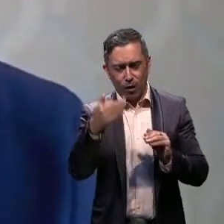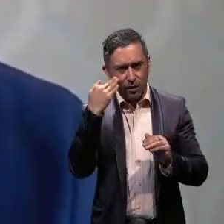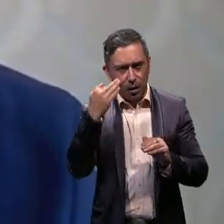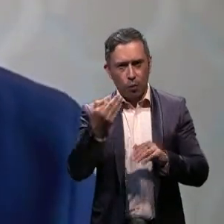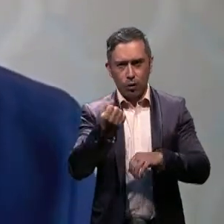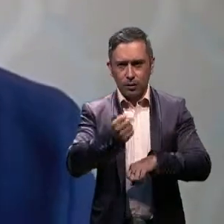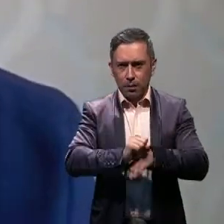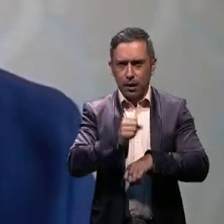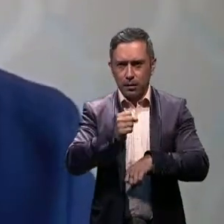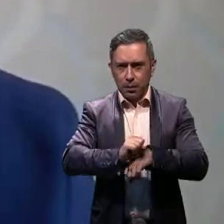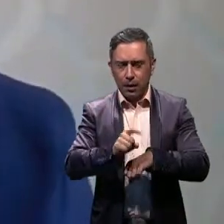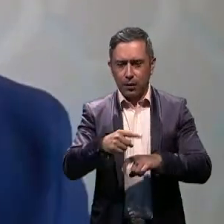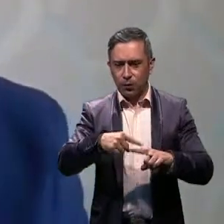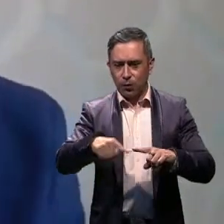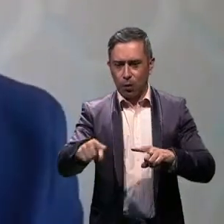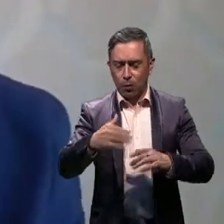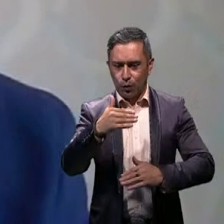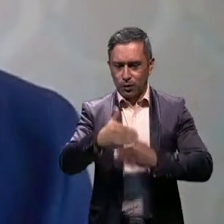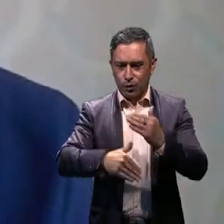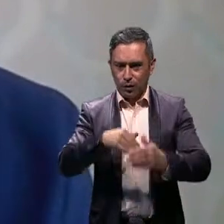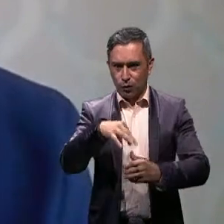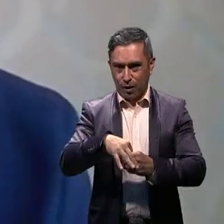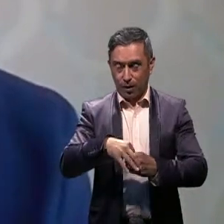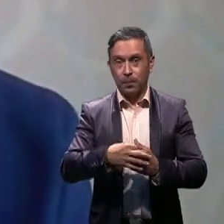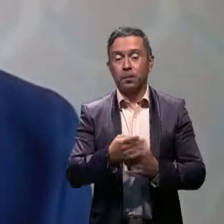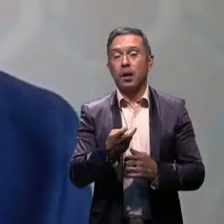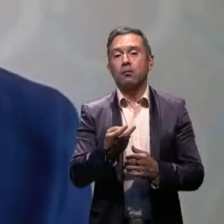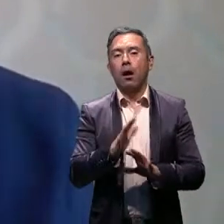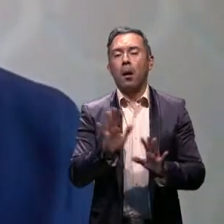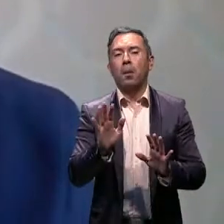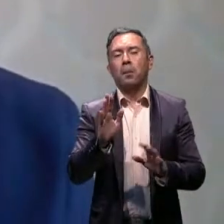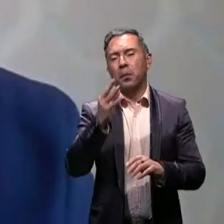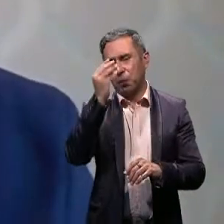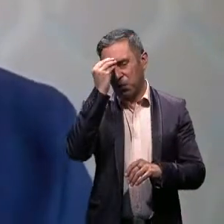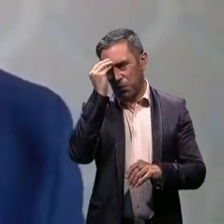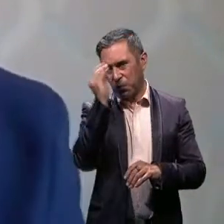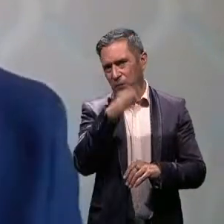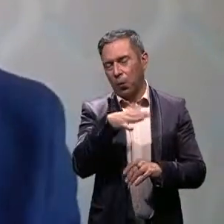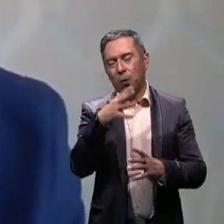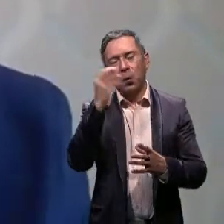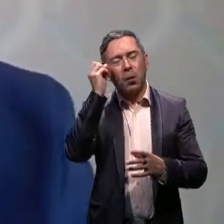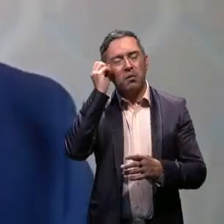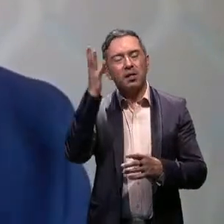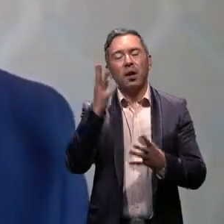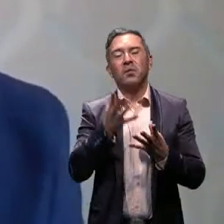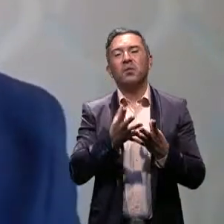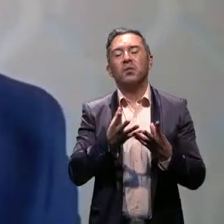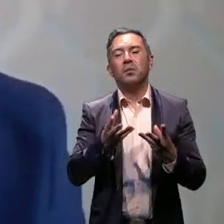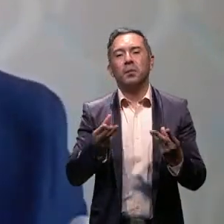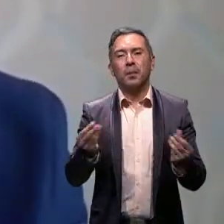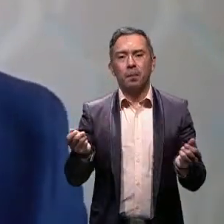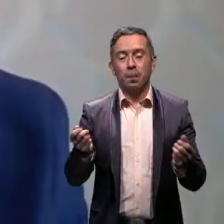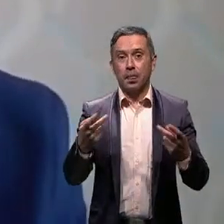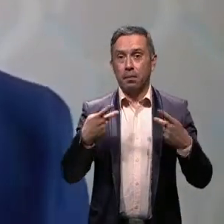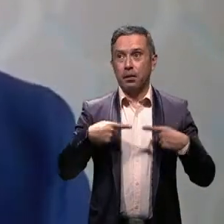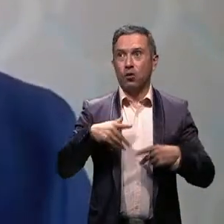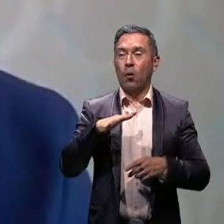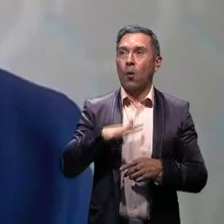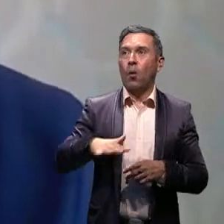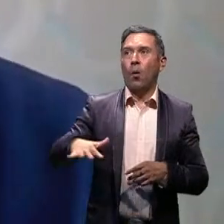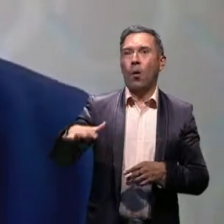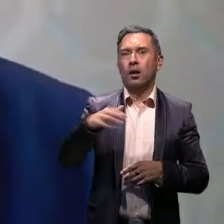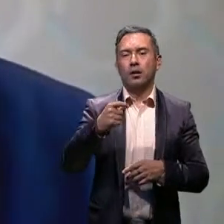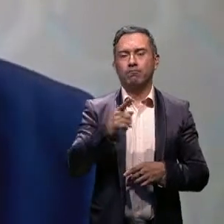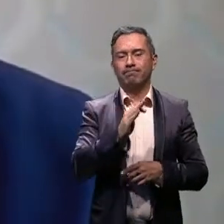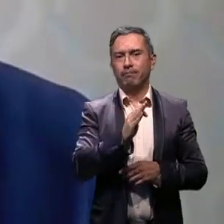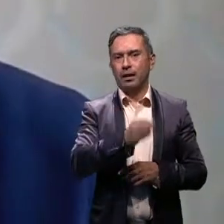time elapsed, on some weeks, on some days of the electoral process, they were forgotten, and they were assumed, or